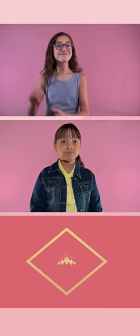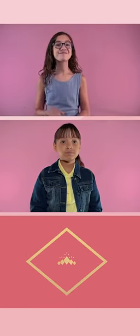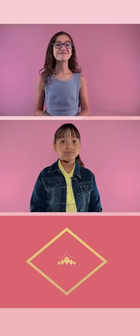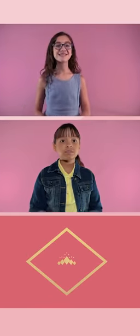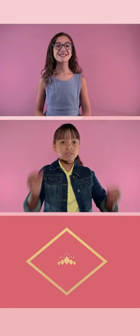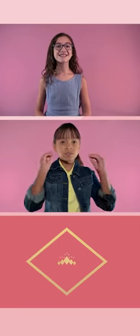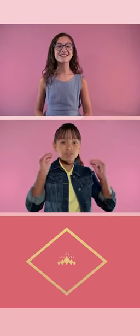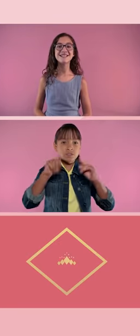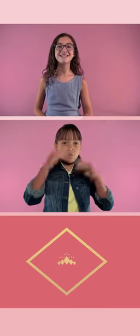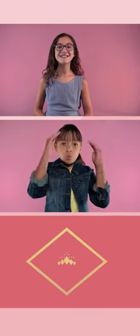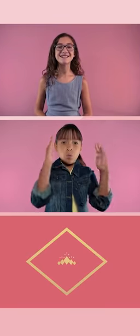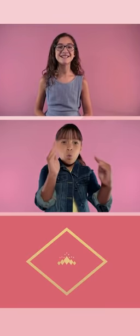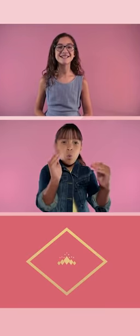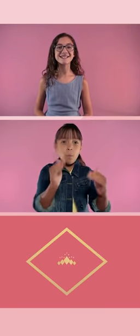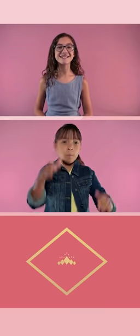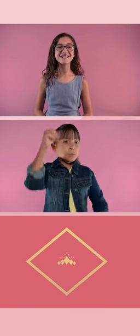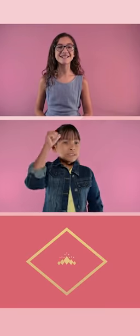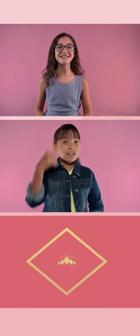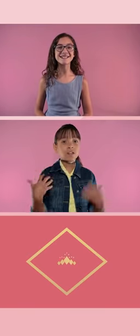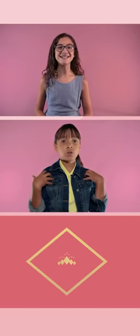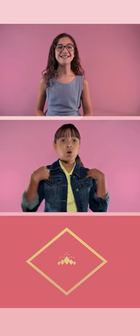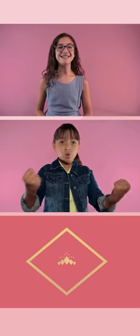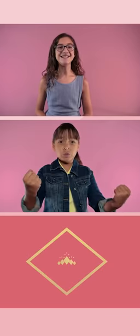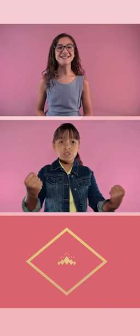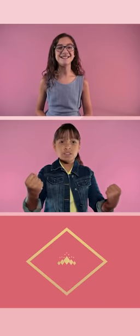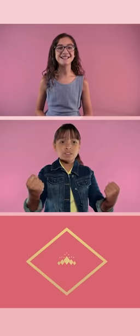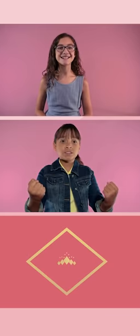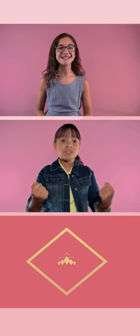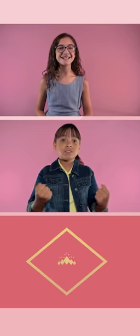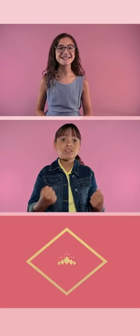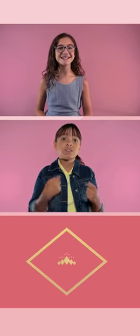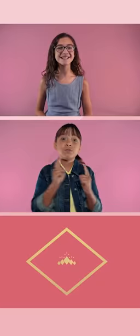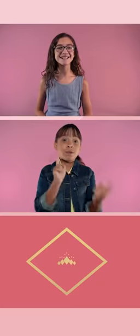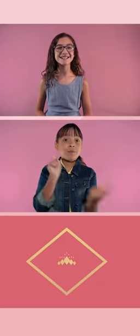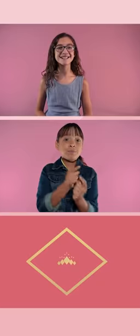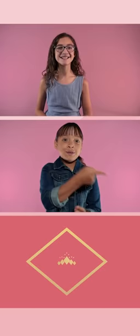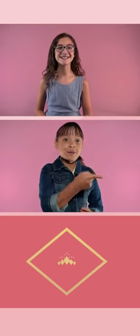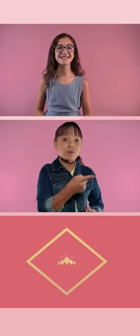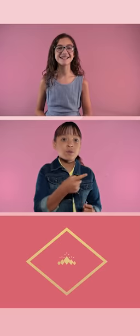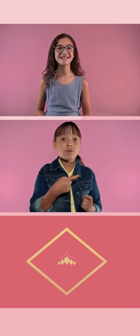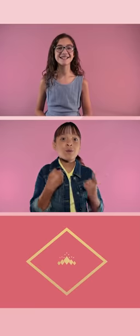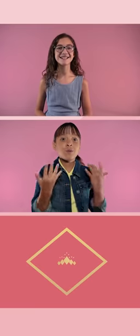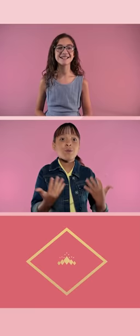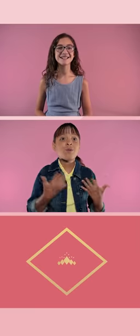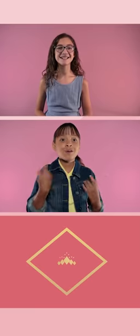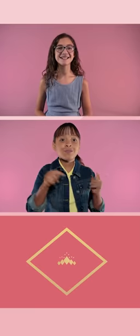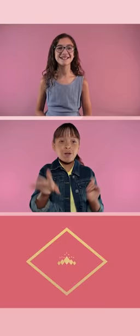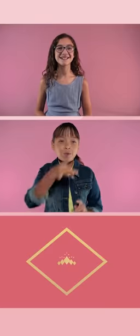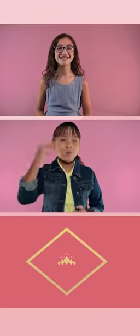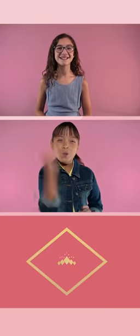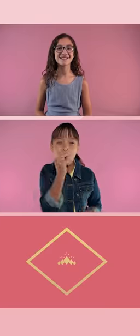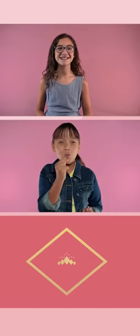us over. She's going to teach us all about hope, resilience, and courage. So, are you ready to go meet